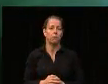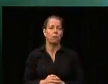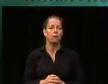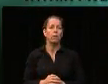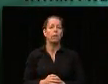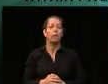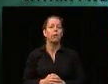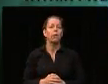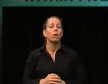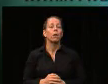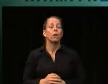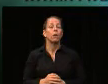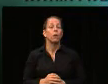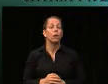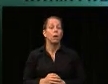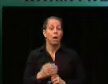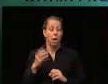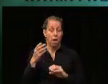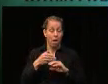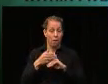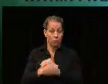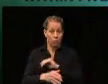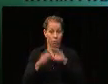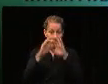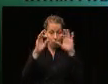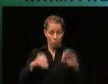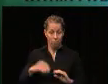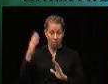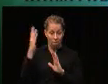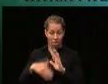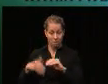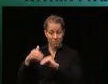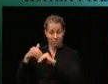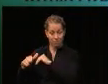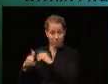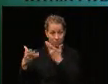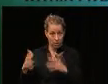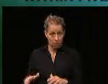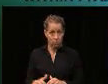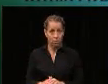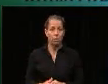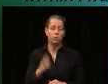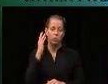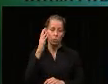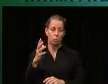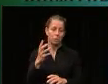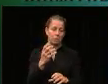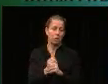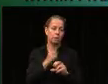You will receive a response from the ODR within five business days.